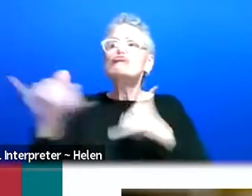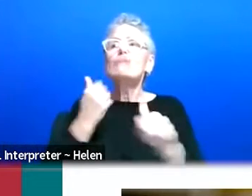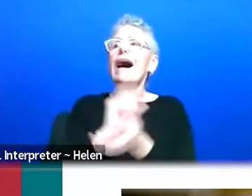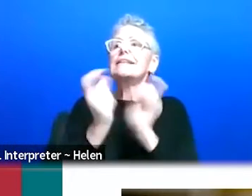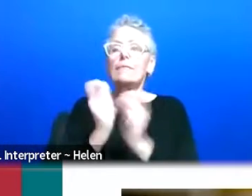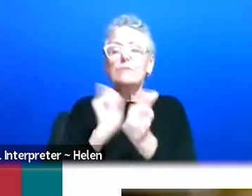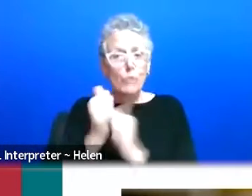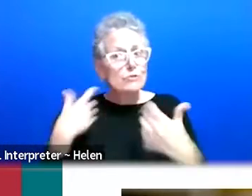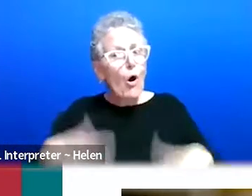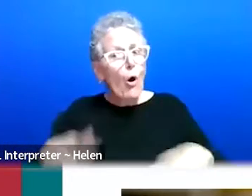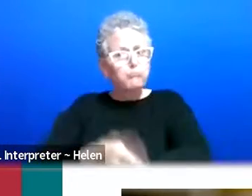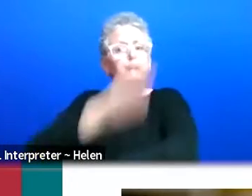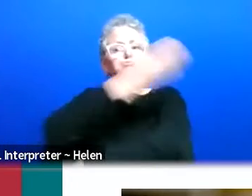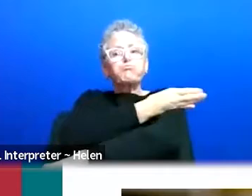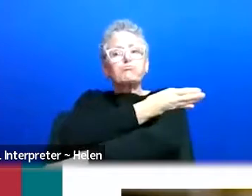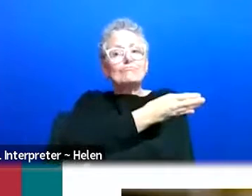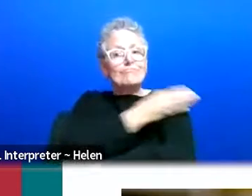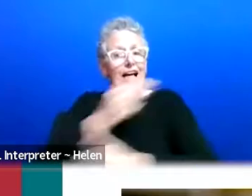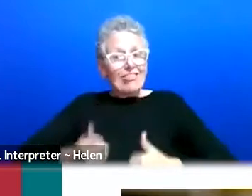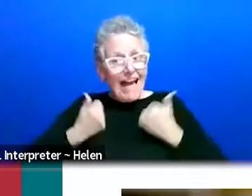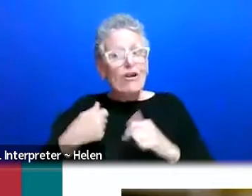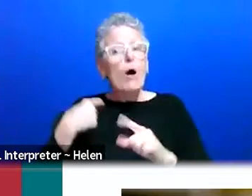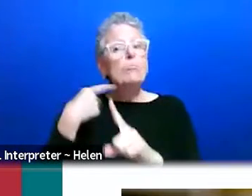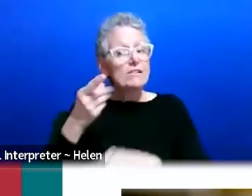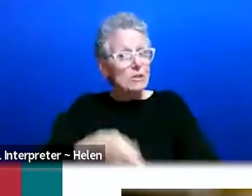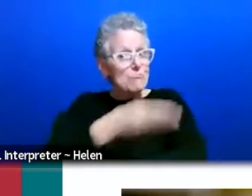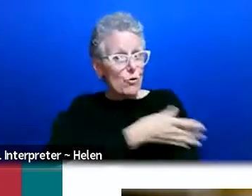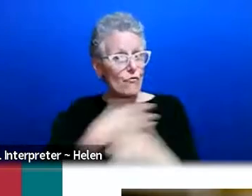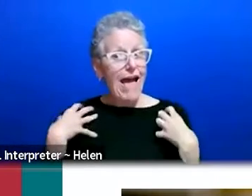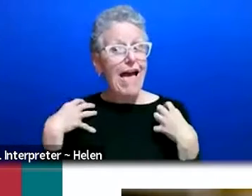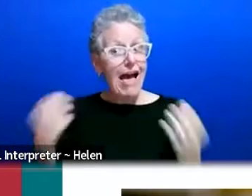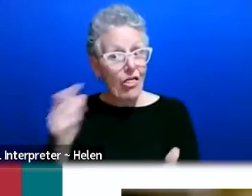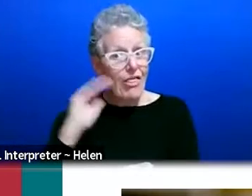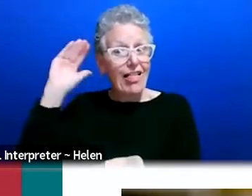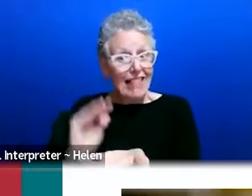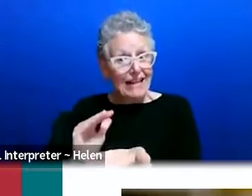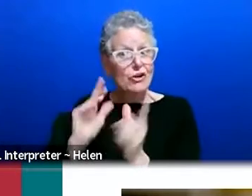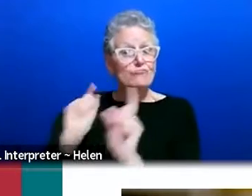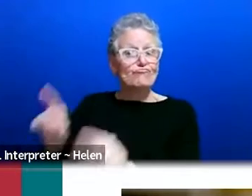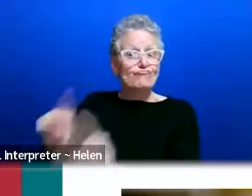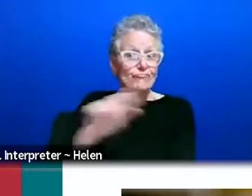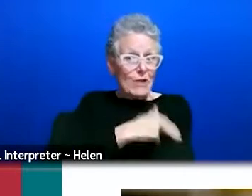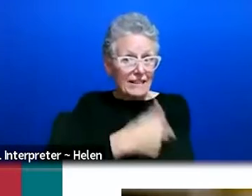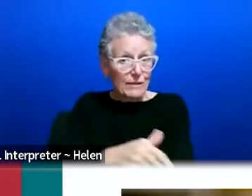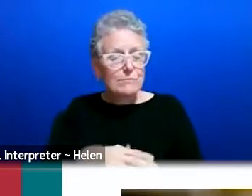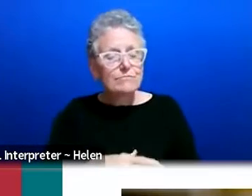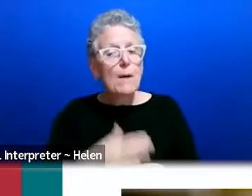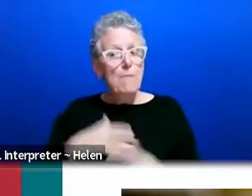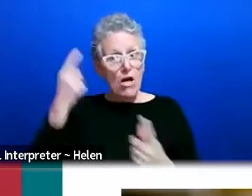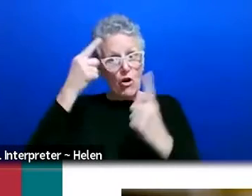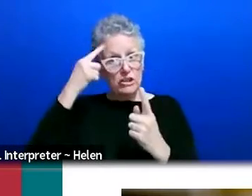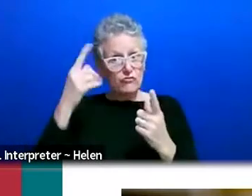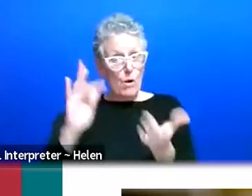shown to improve their quality of life, but also improve their health. So some of my thoughts in terms of medical